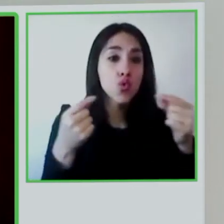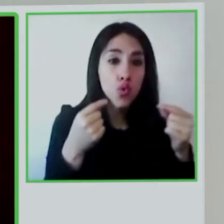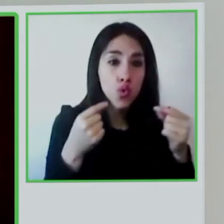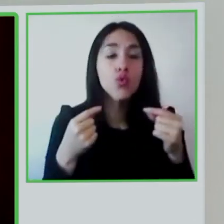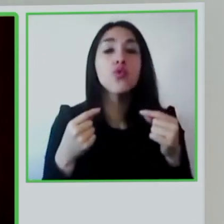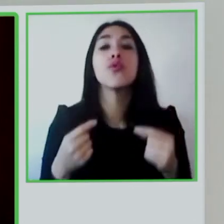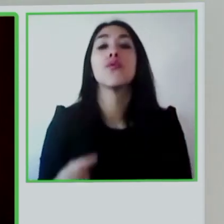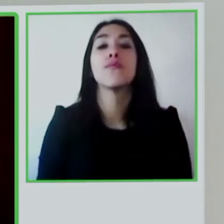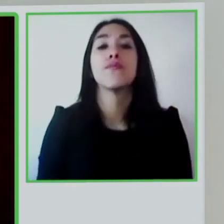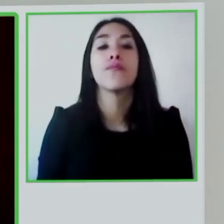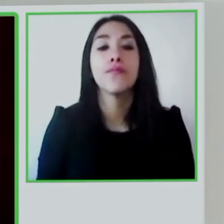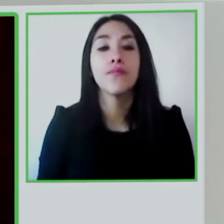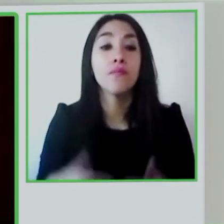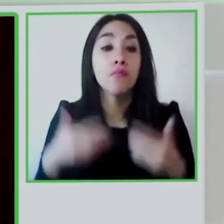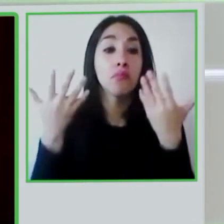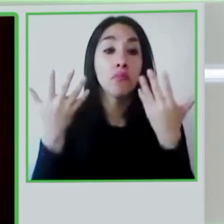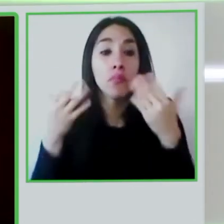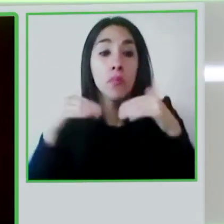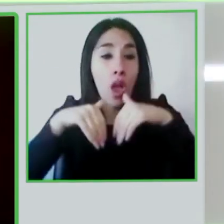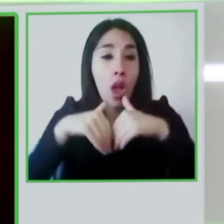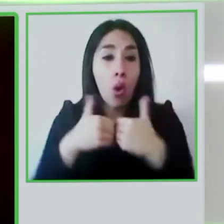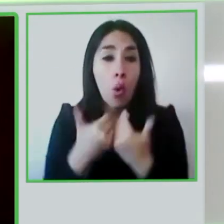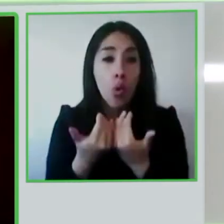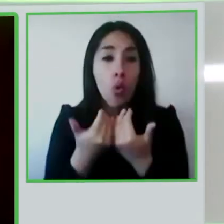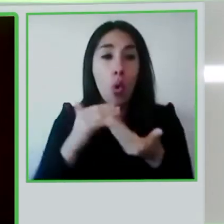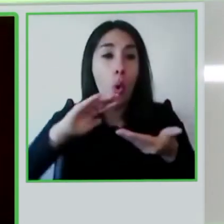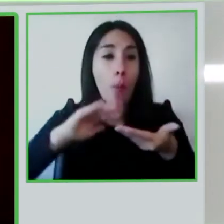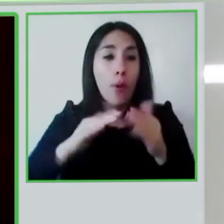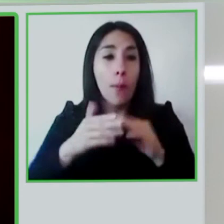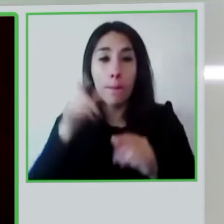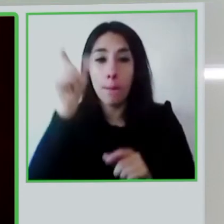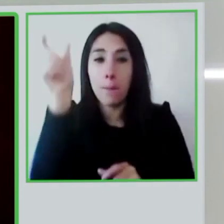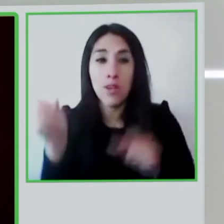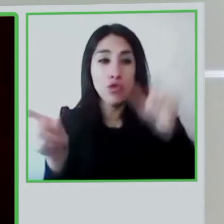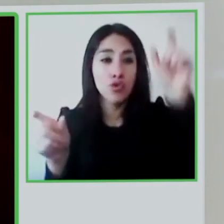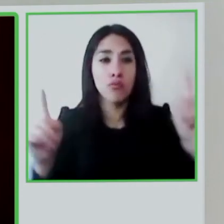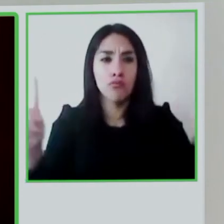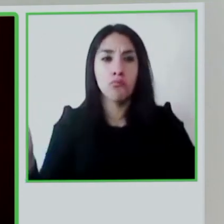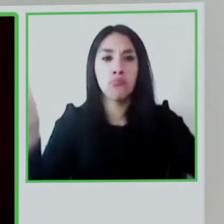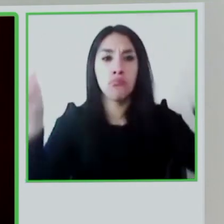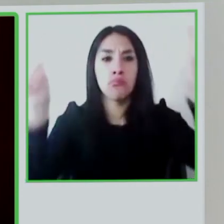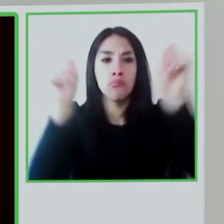do something in a strategy from person to person, face to face.